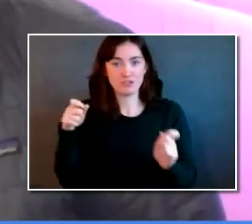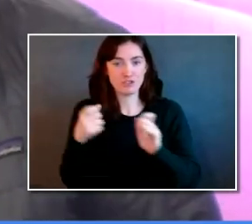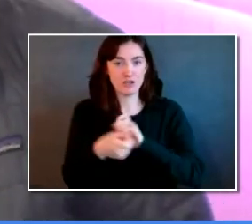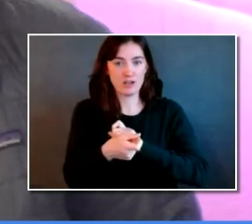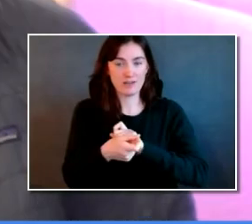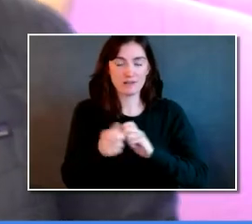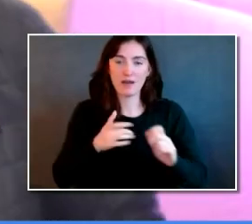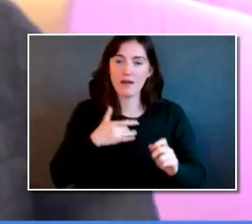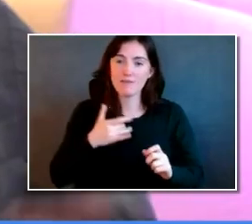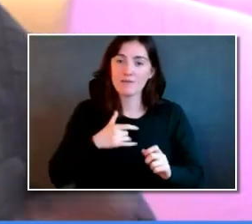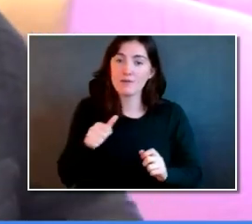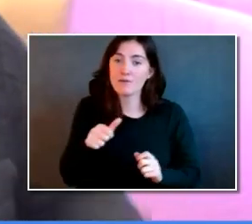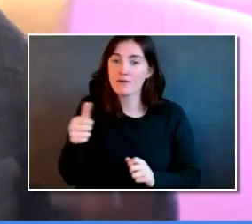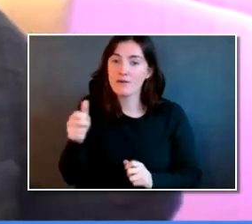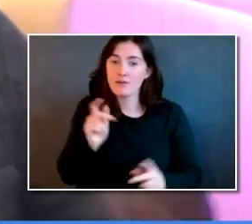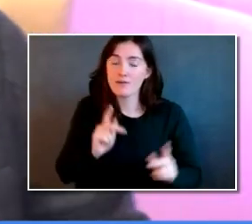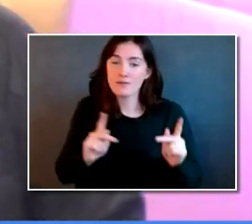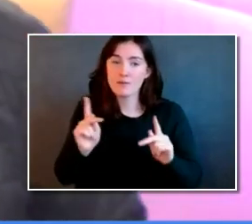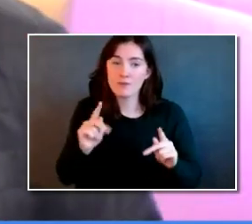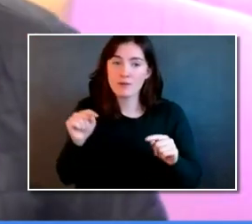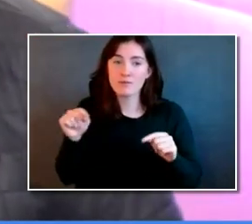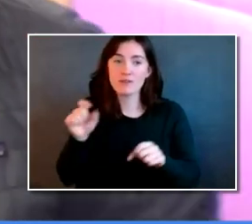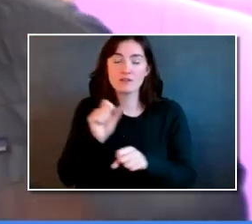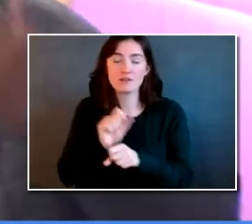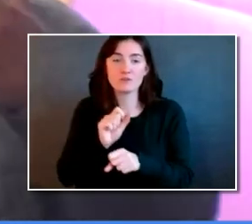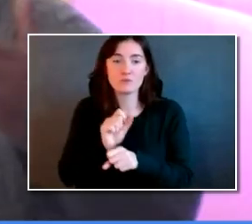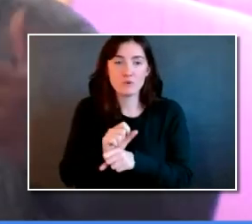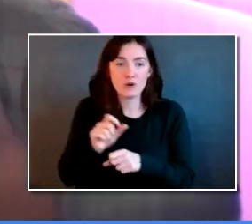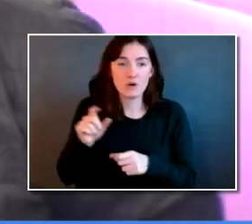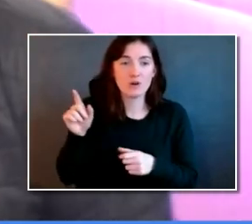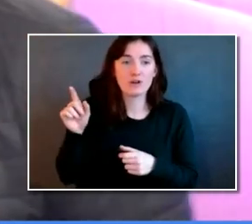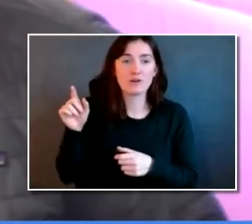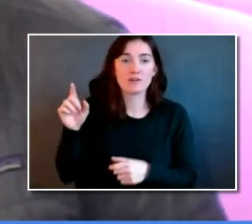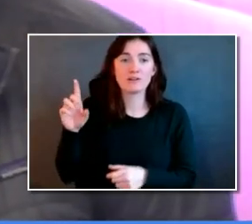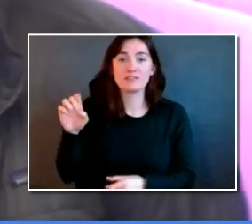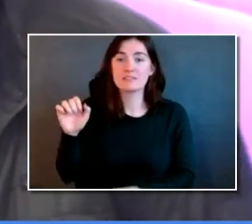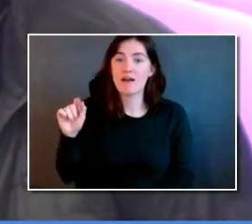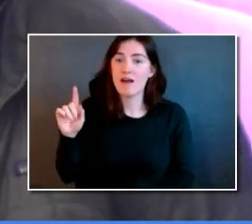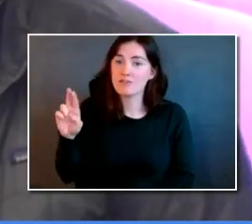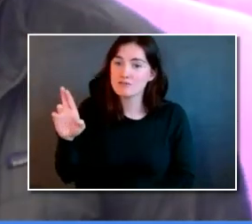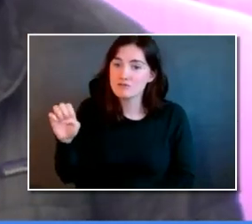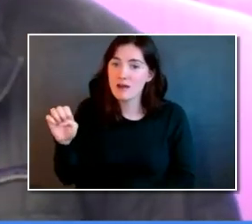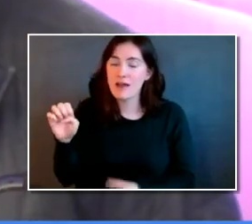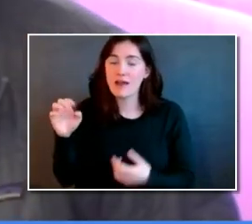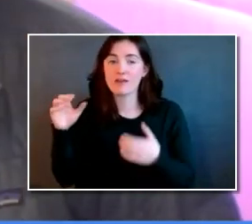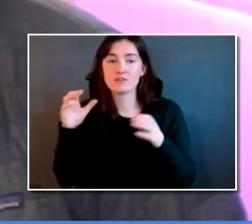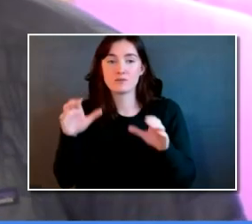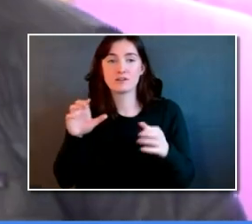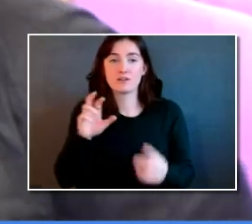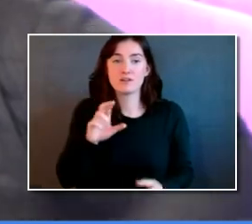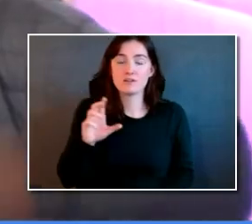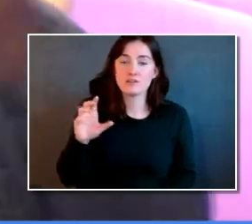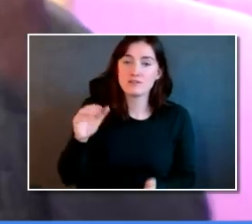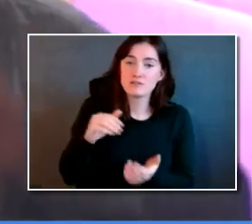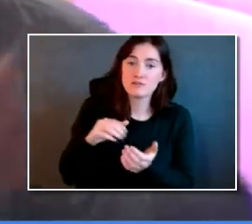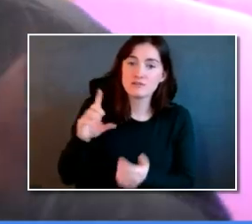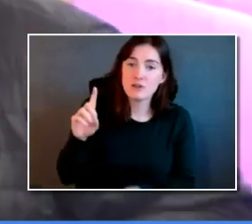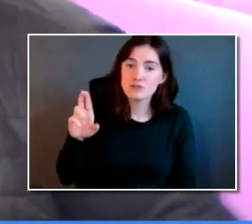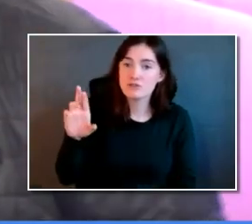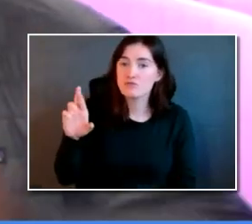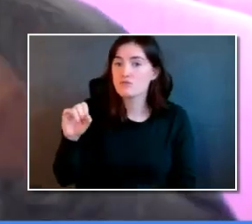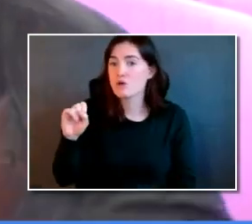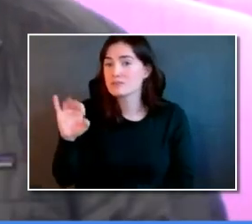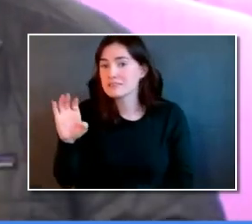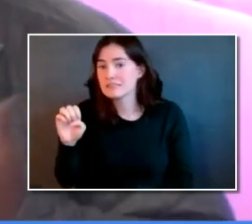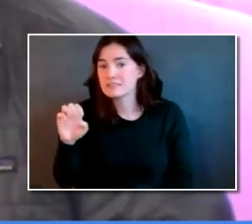right here in the work that Brother DeAndre's doing, the leadership under Sister Dr. Rosie, Sister Dr. Shantae. There's so many